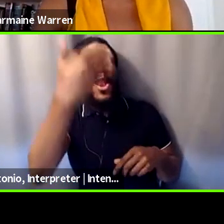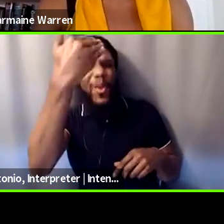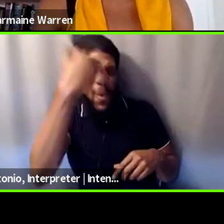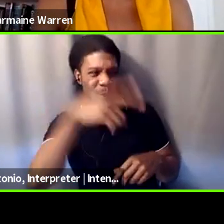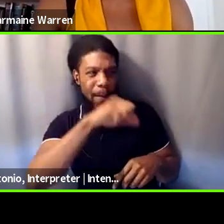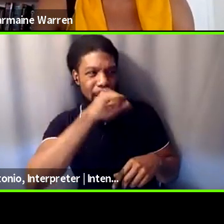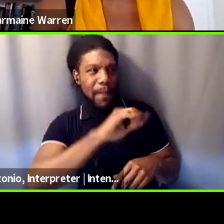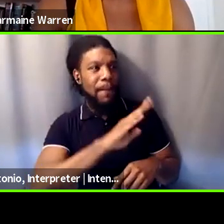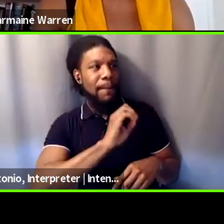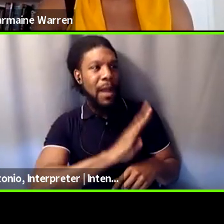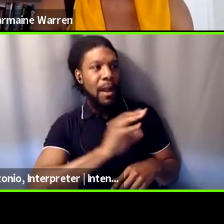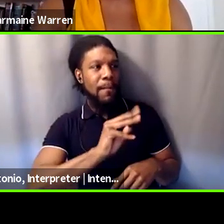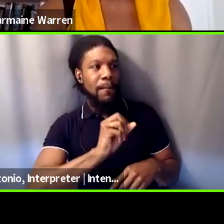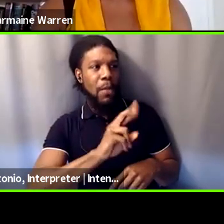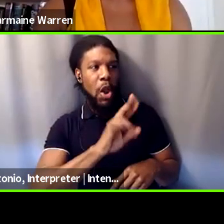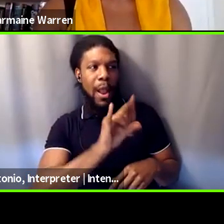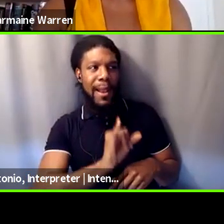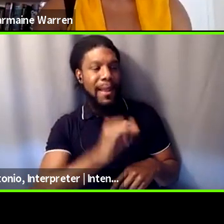reggae, apparently.